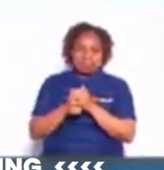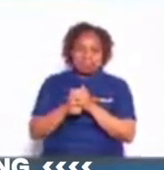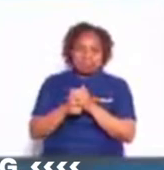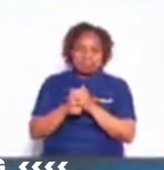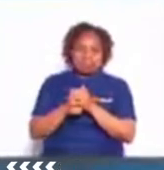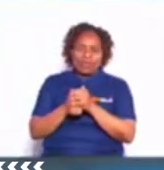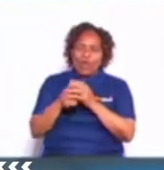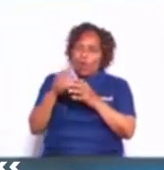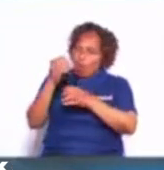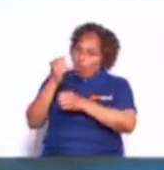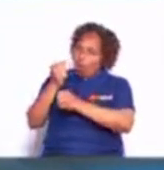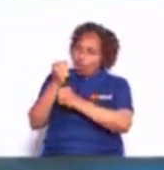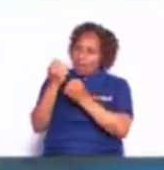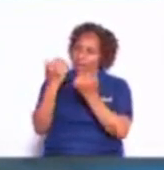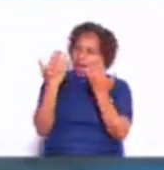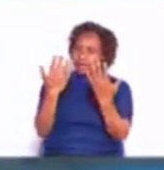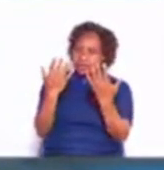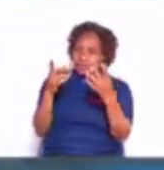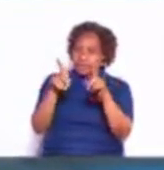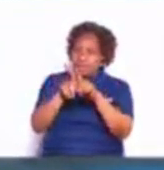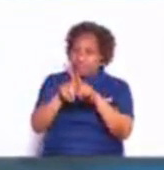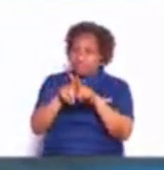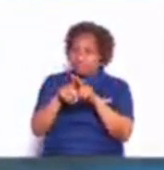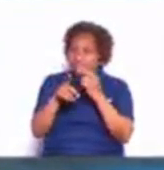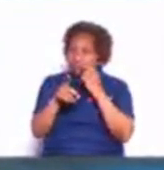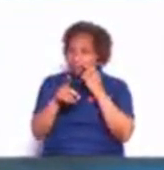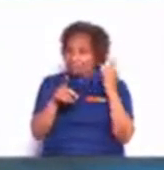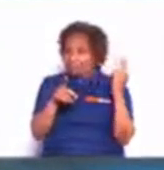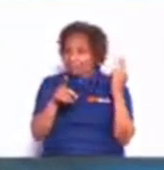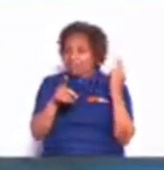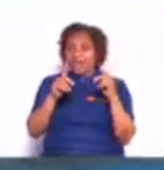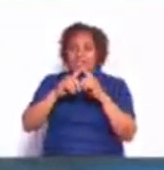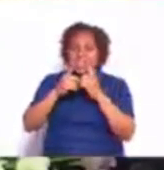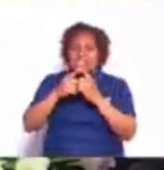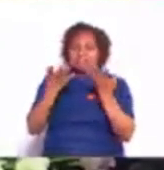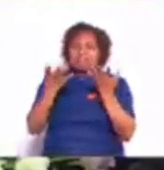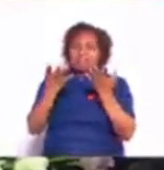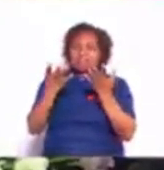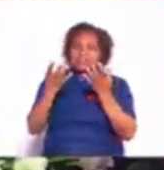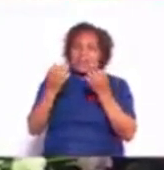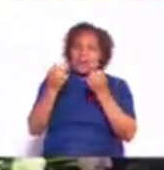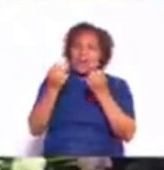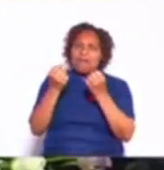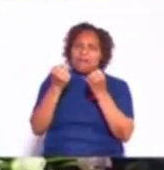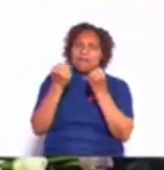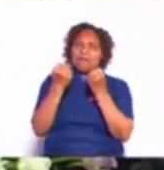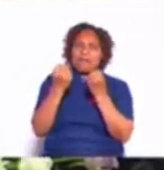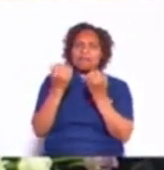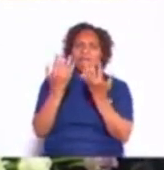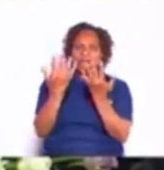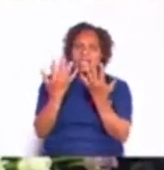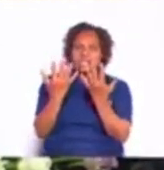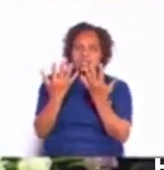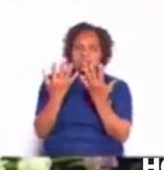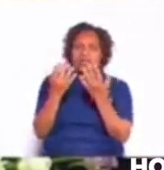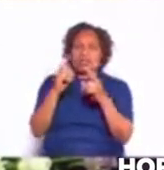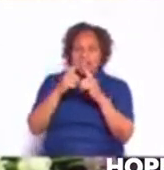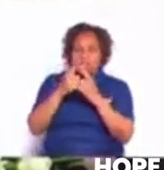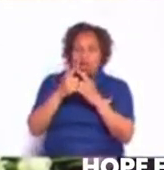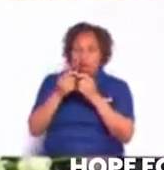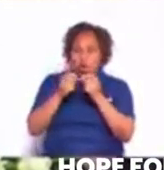you can just hold your hands like this one and try to massage your fingers. You will control your emotions.